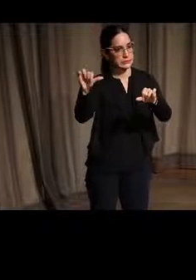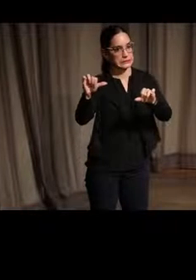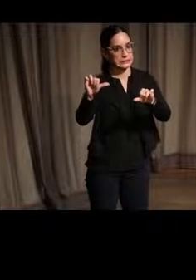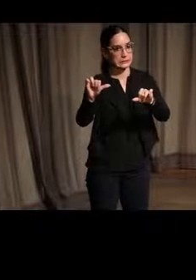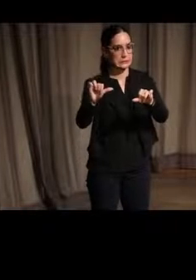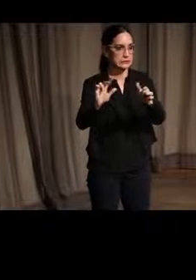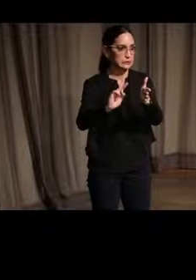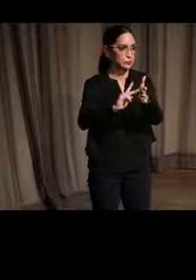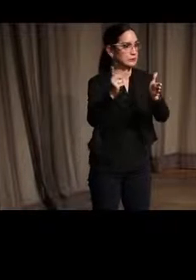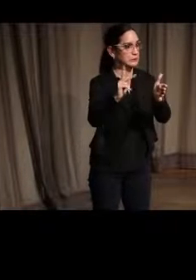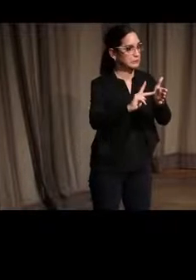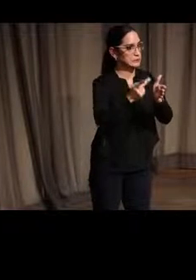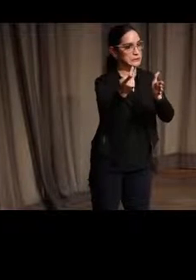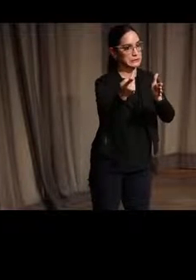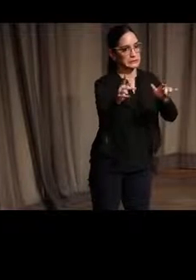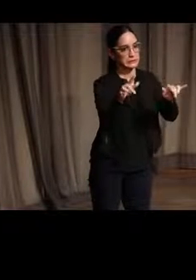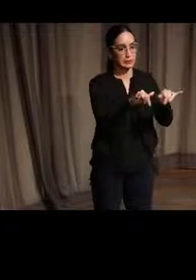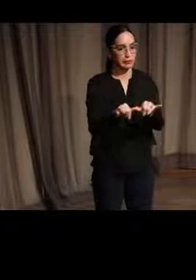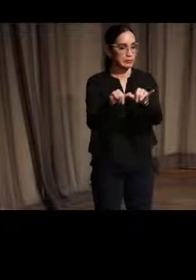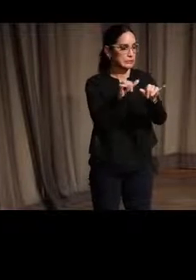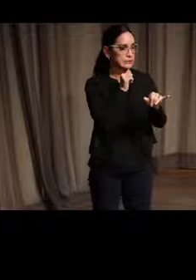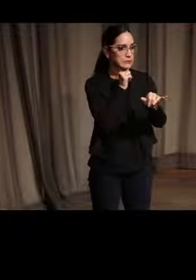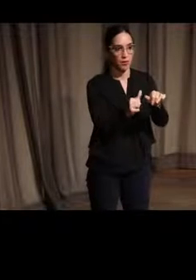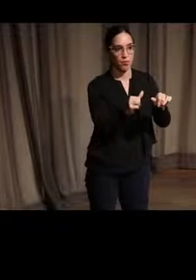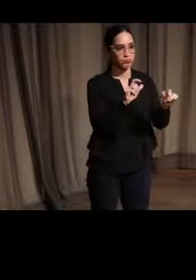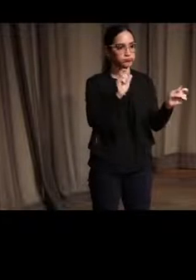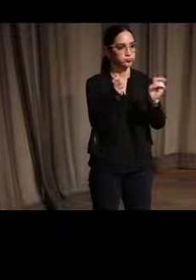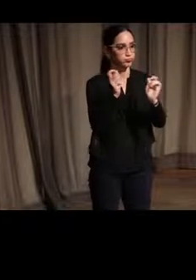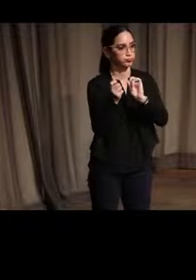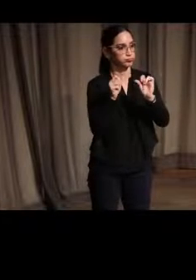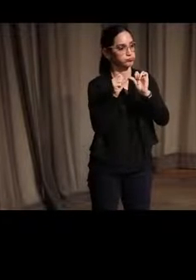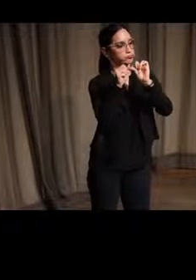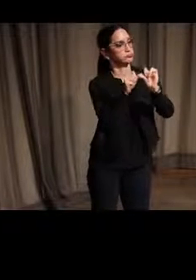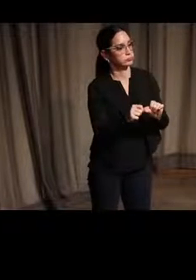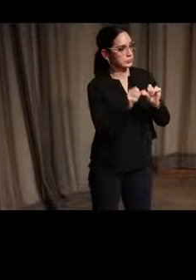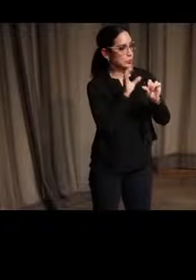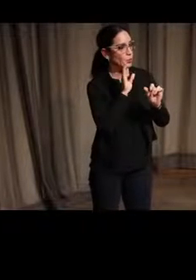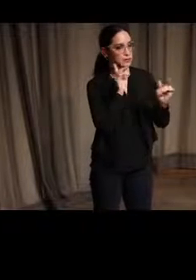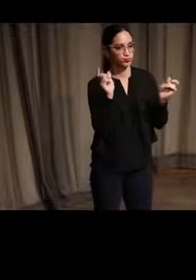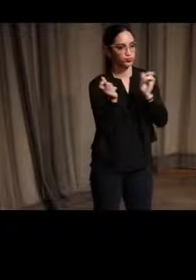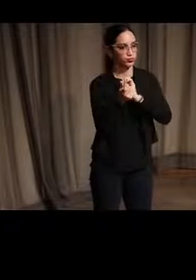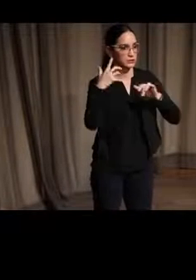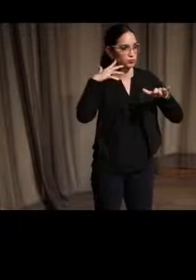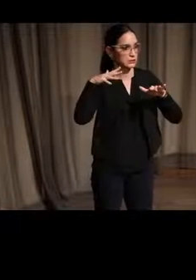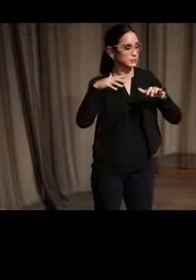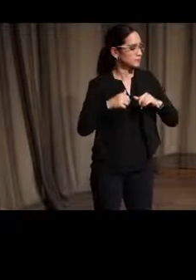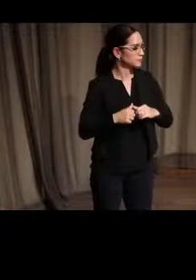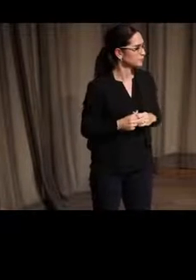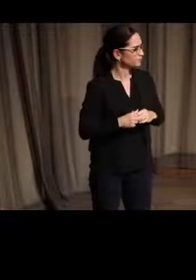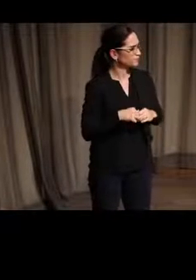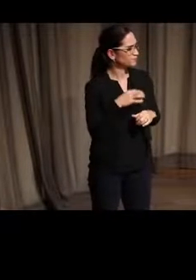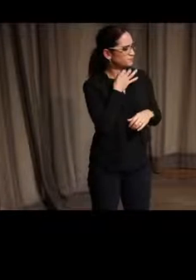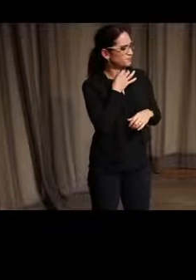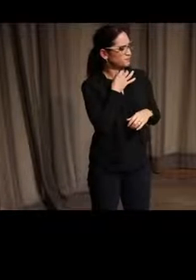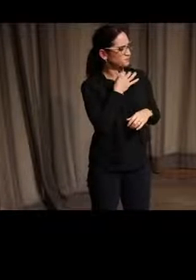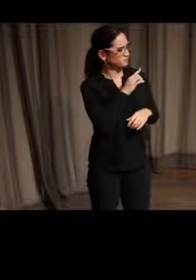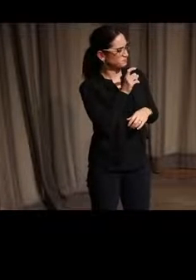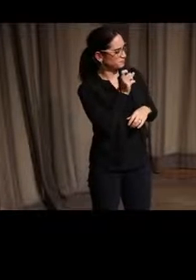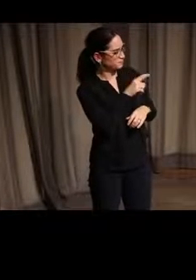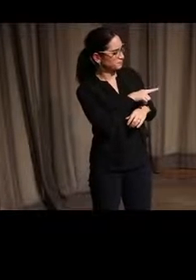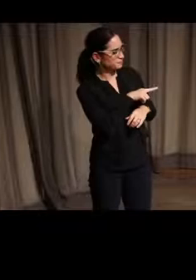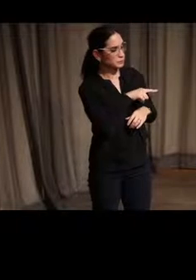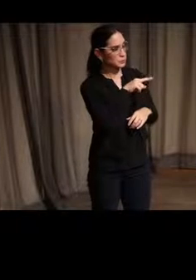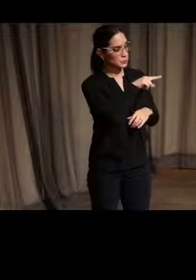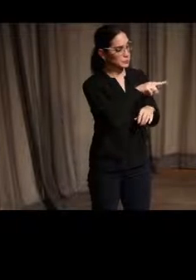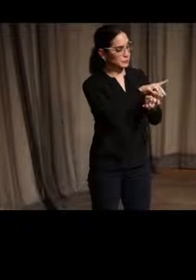twice. All the data is constantly filtering through and triggering different compositions and different sounds. Right. I'm curious to hear why